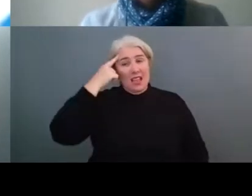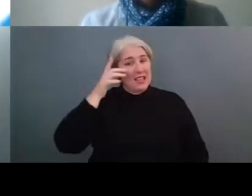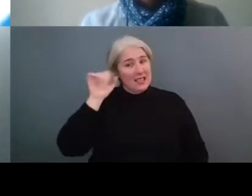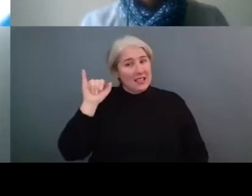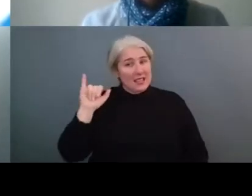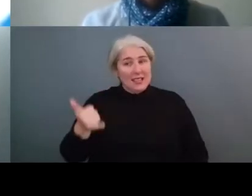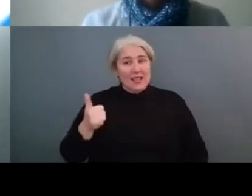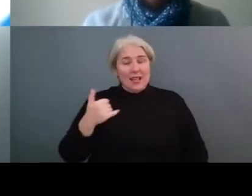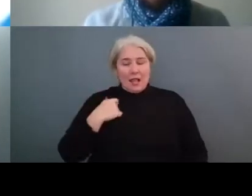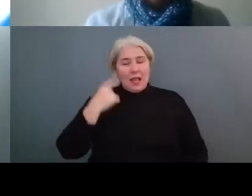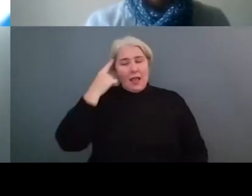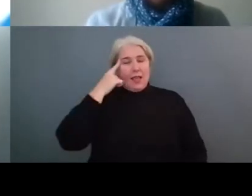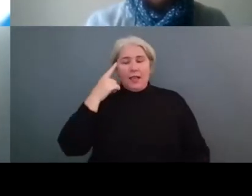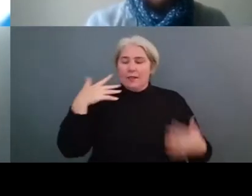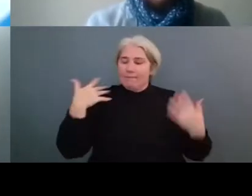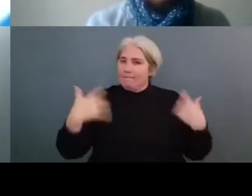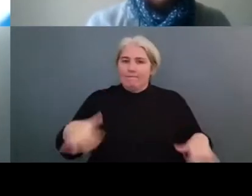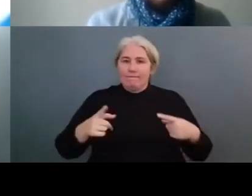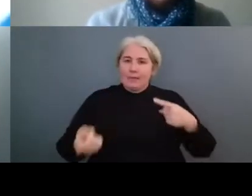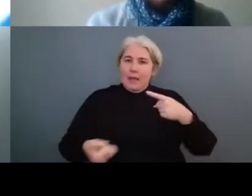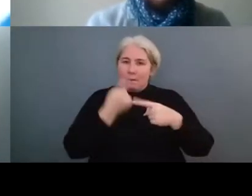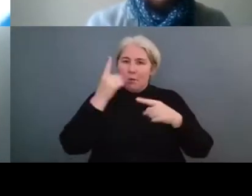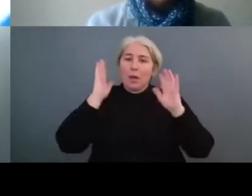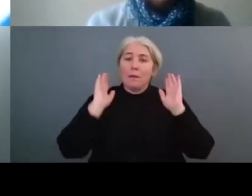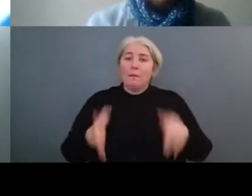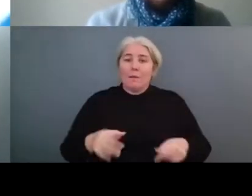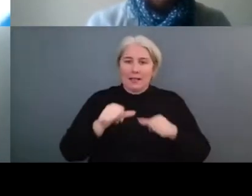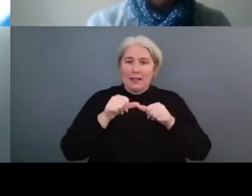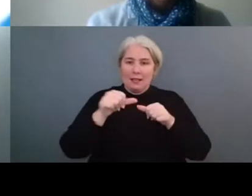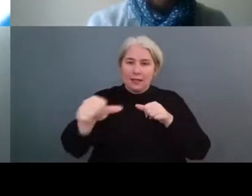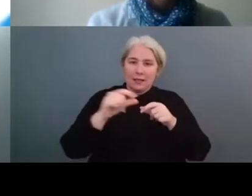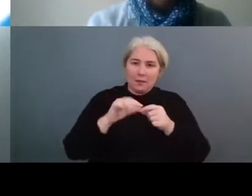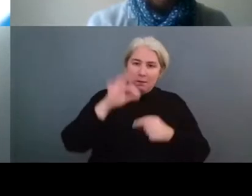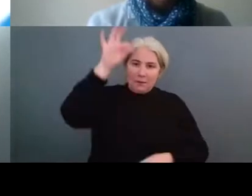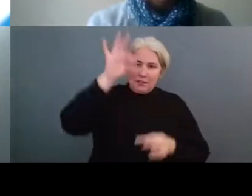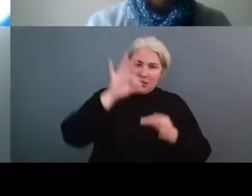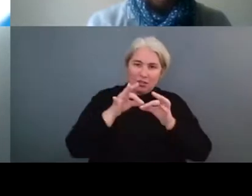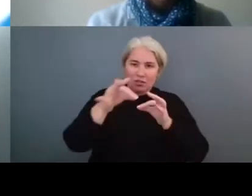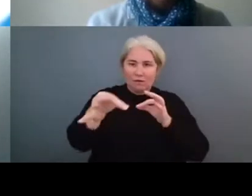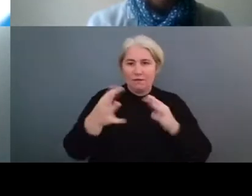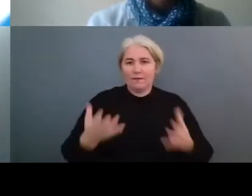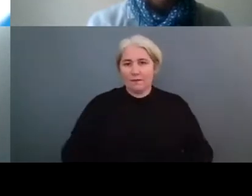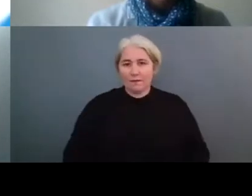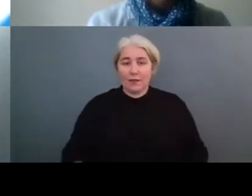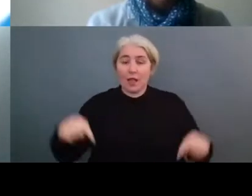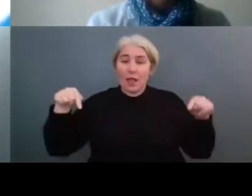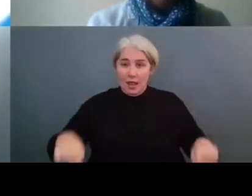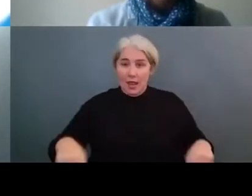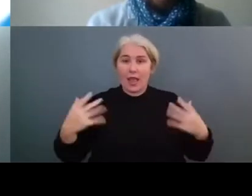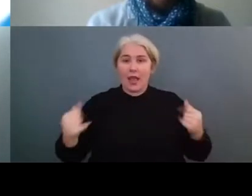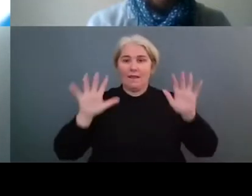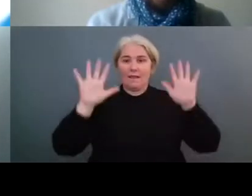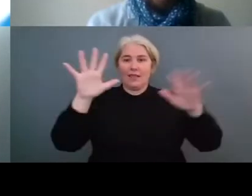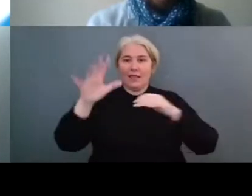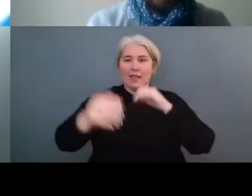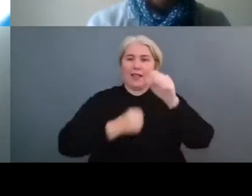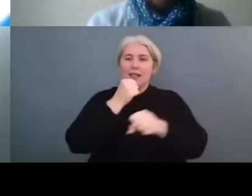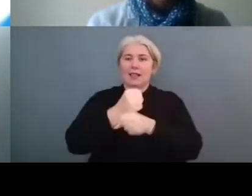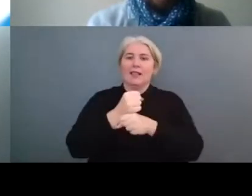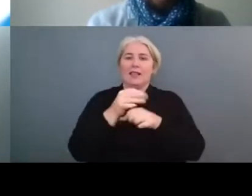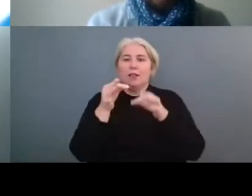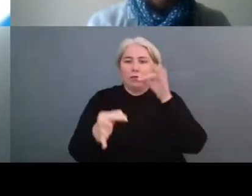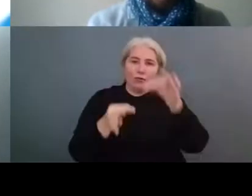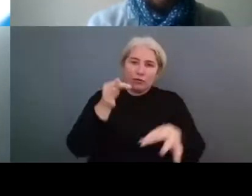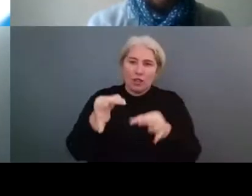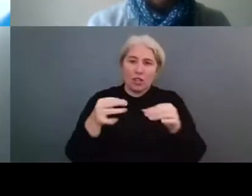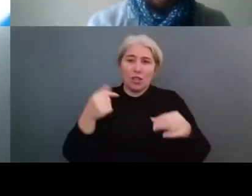taken really seriously. We've started in our own strategy implementation. We have a 10-year strategy approved last year, and our first